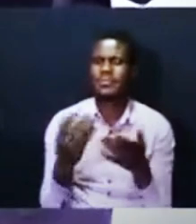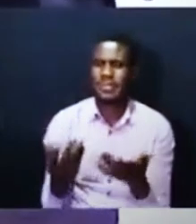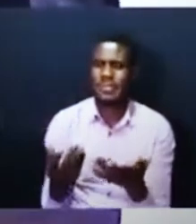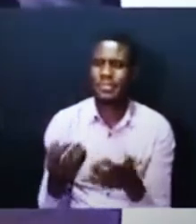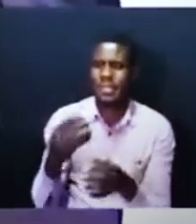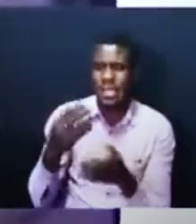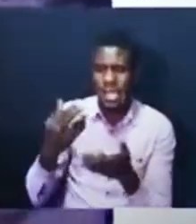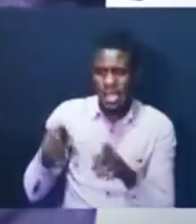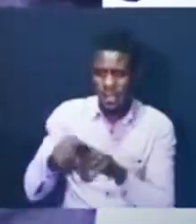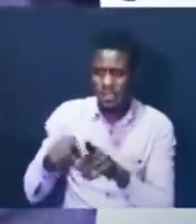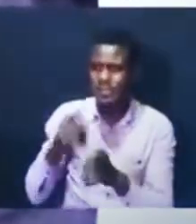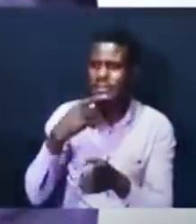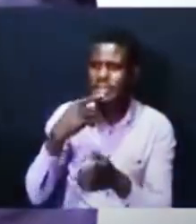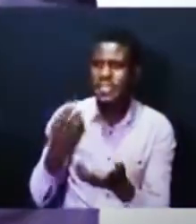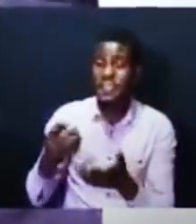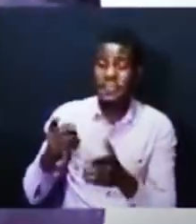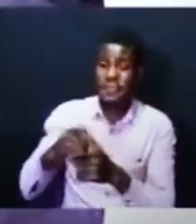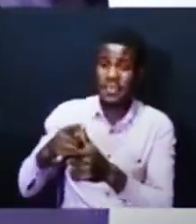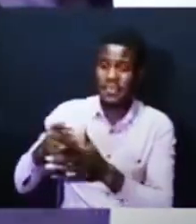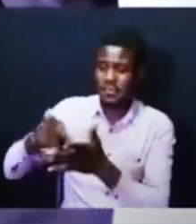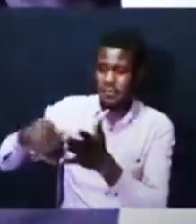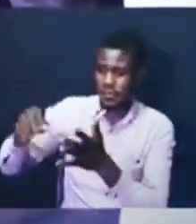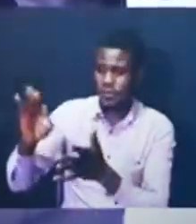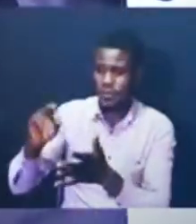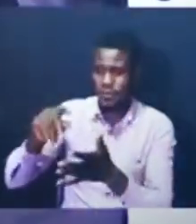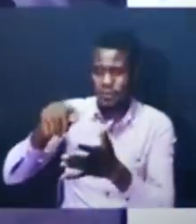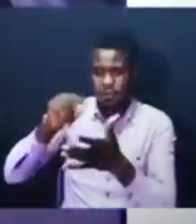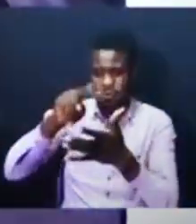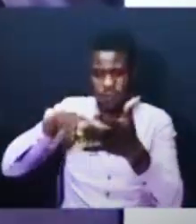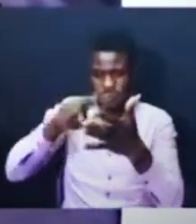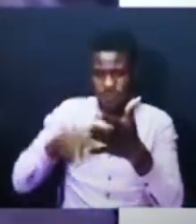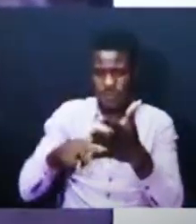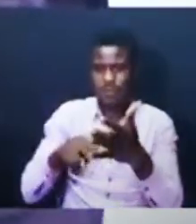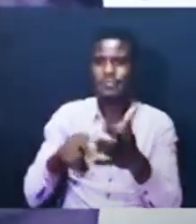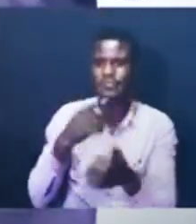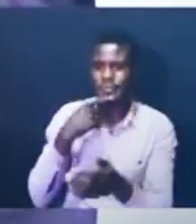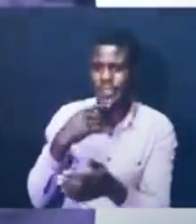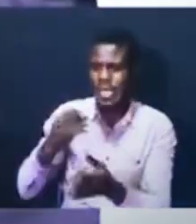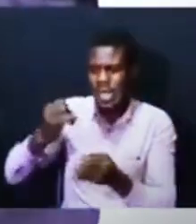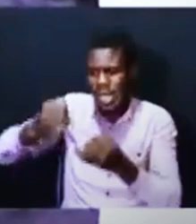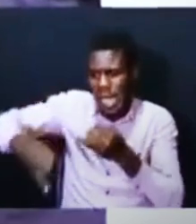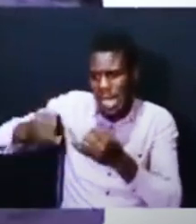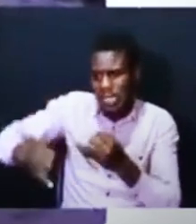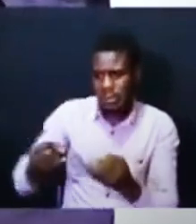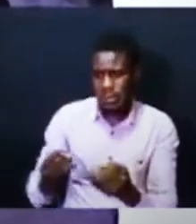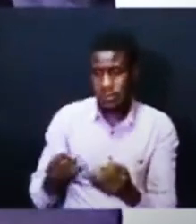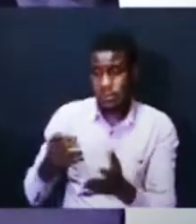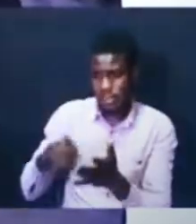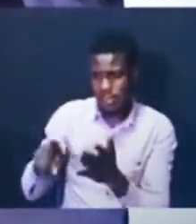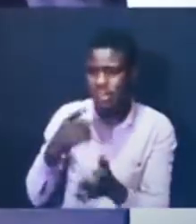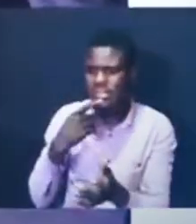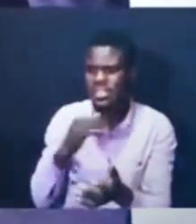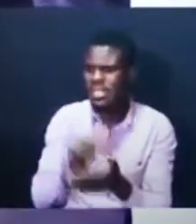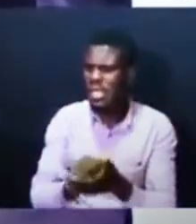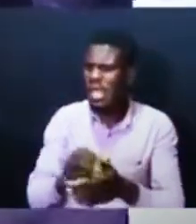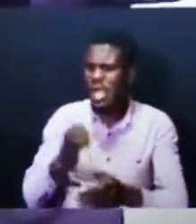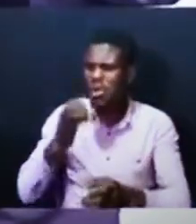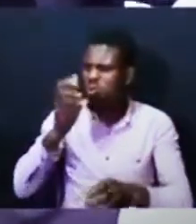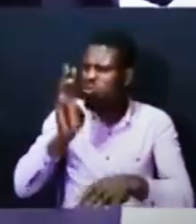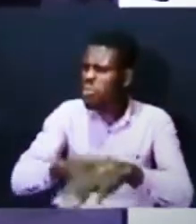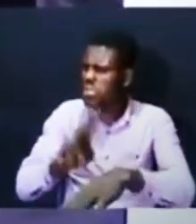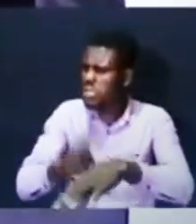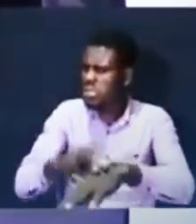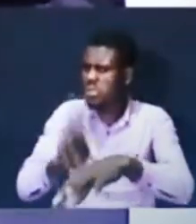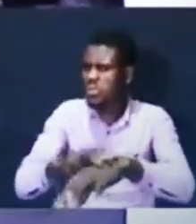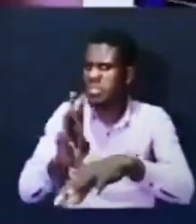verse, but the latter part is this, says that, but woe to anyone through whom the offense comes. Now you can